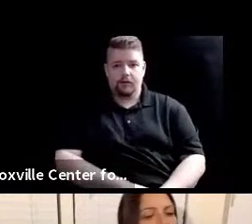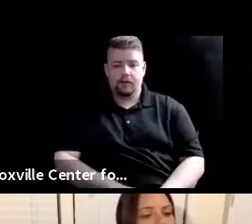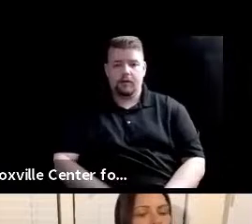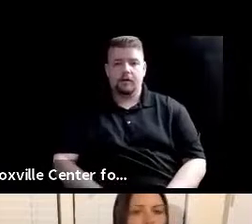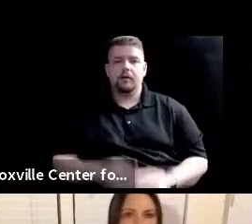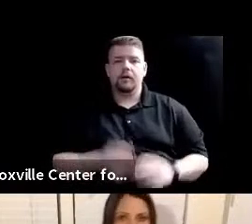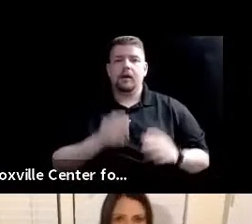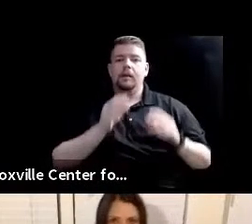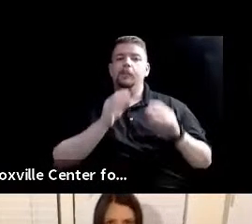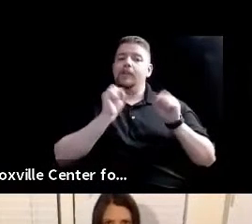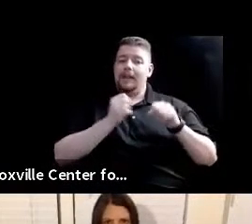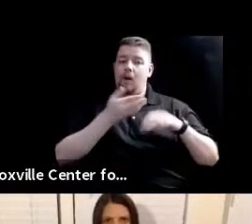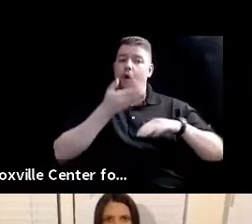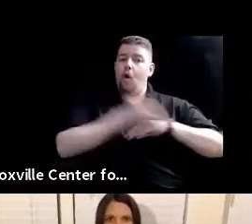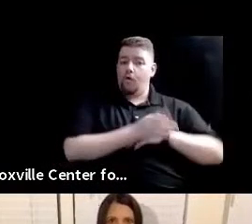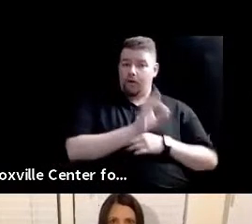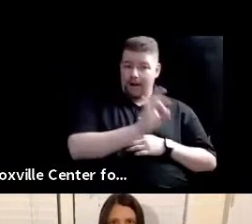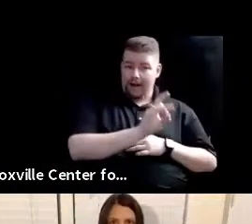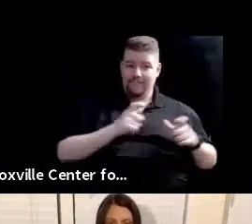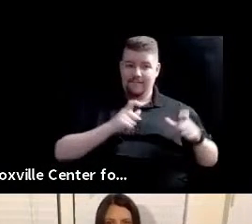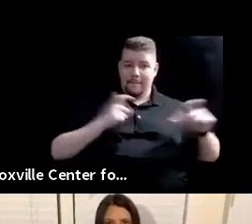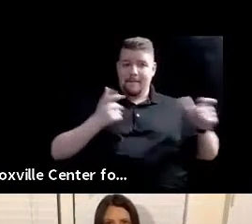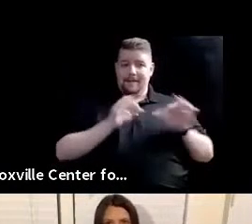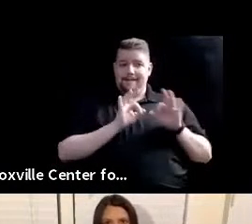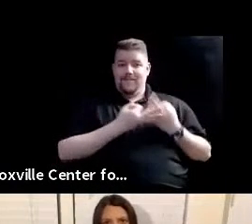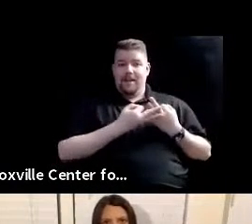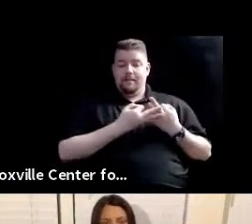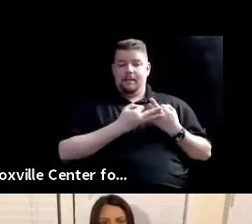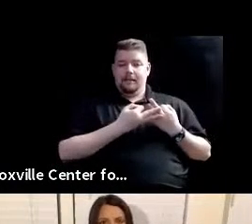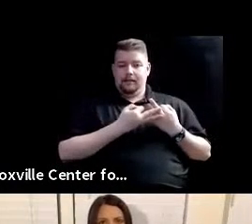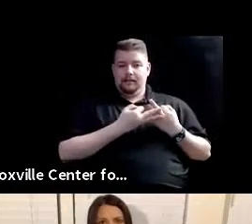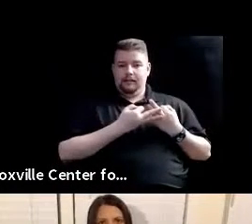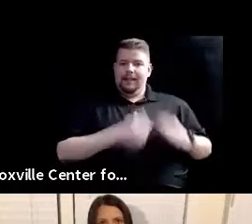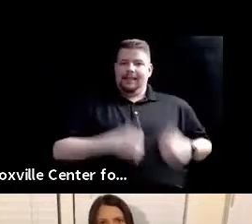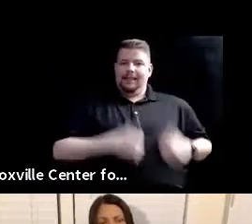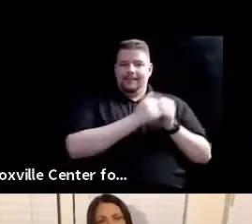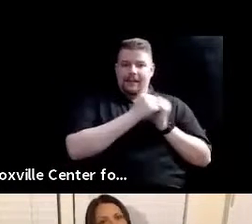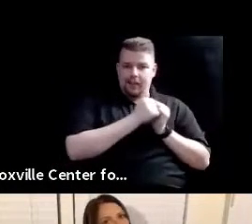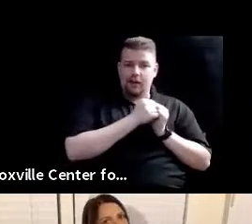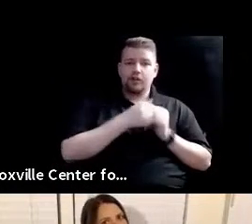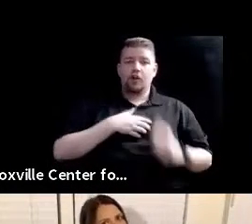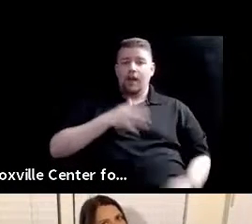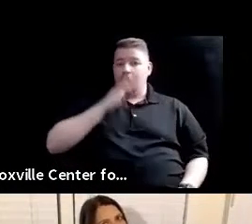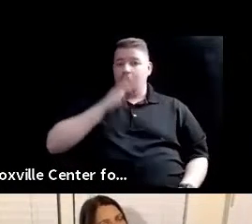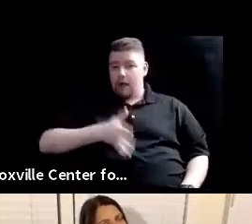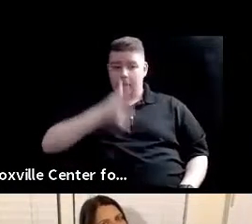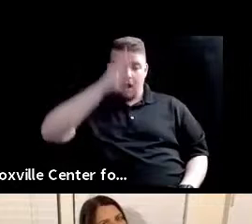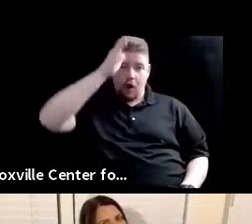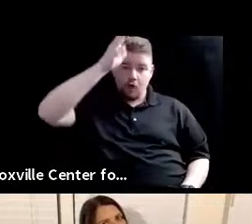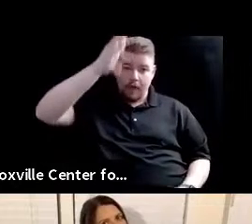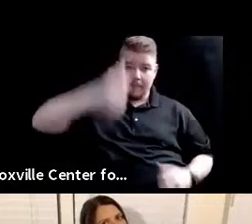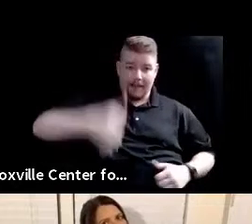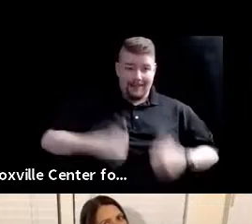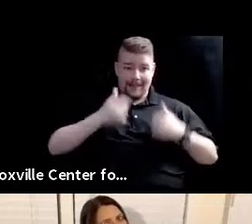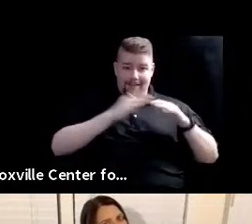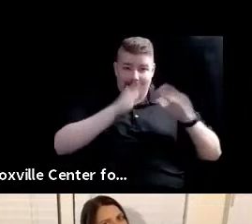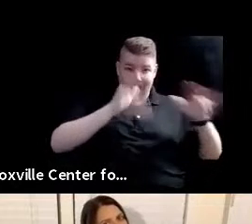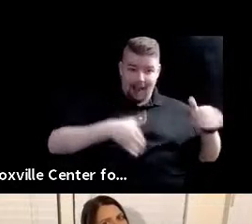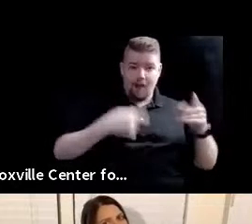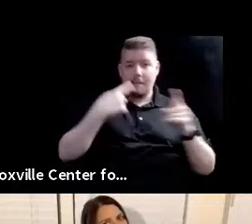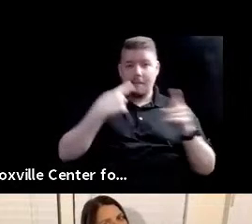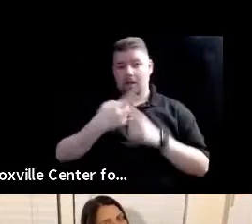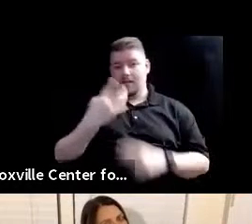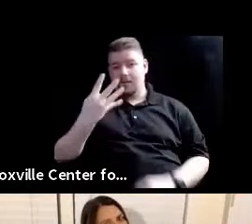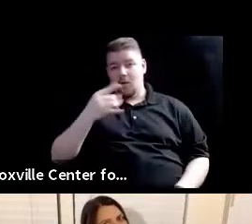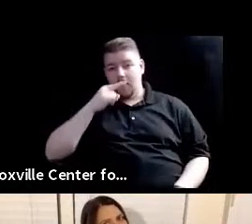And you could have more than 8 if you have a big family. Right. If you have like grandma and grandpa that live in the house and you got 4 kids